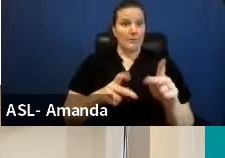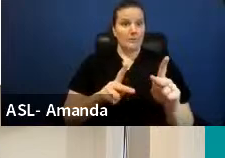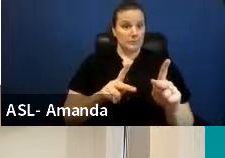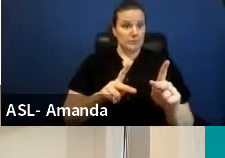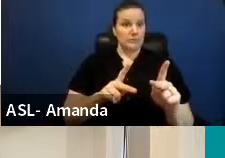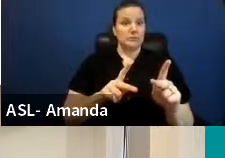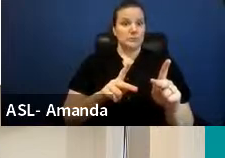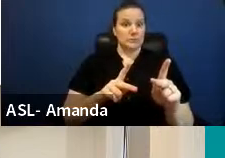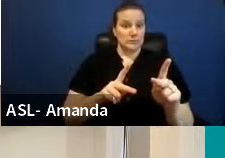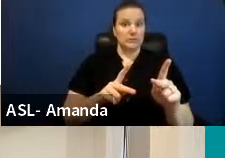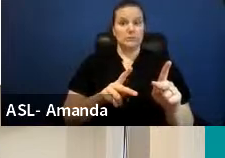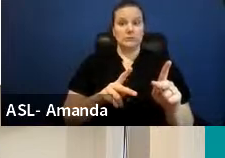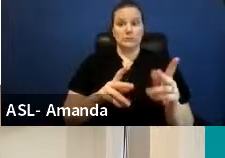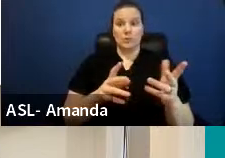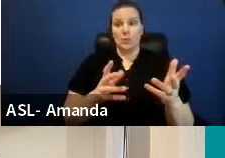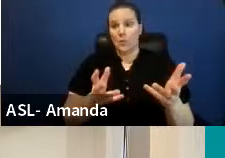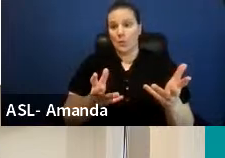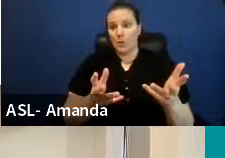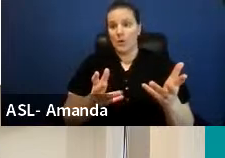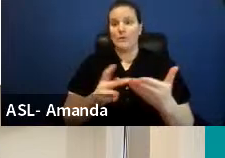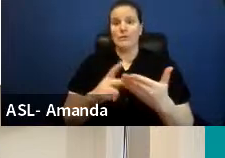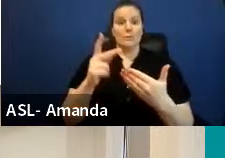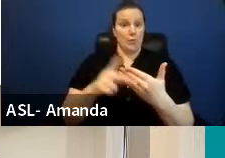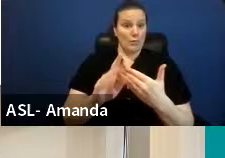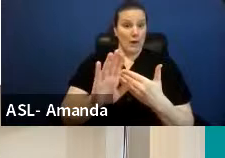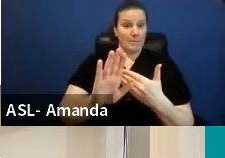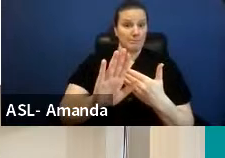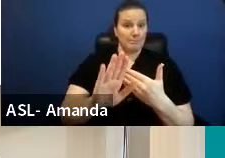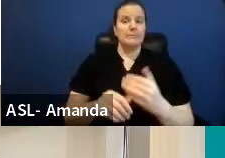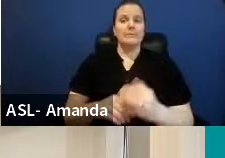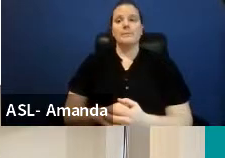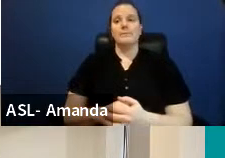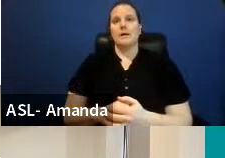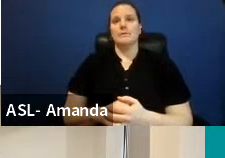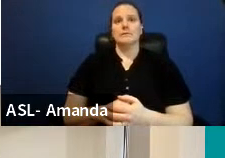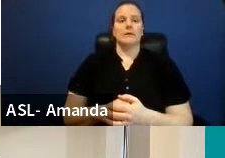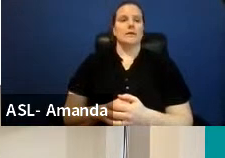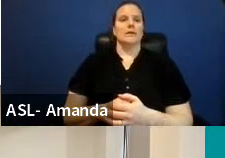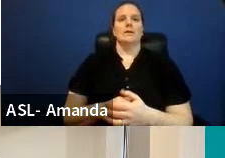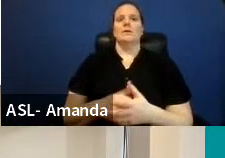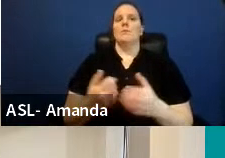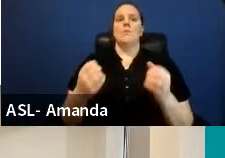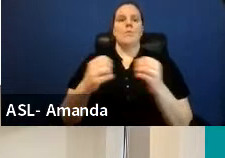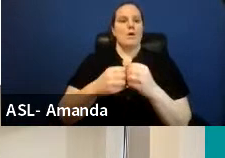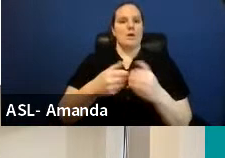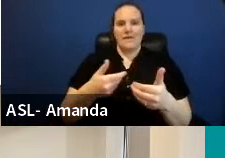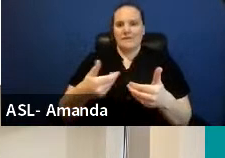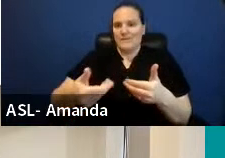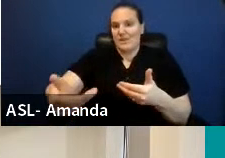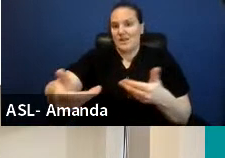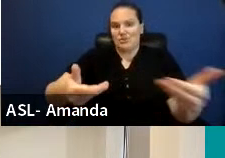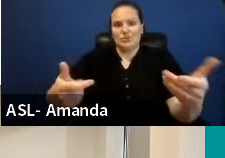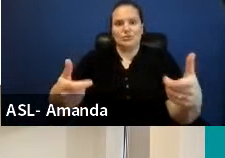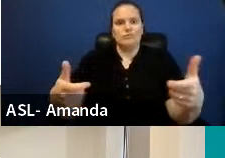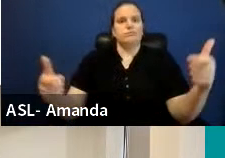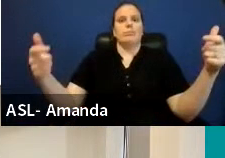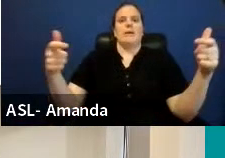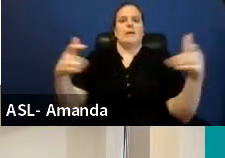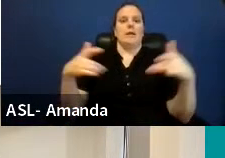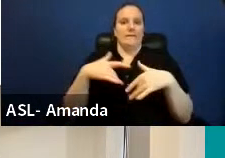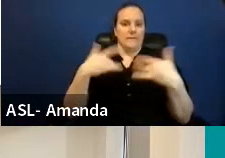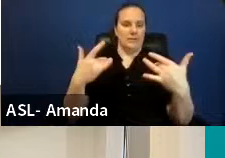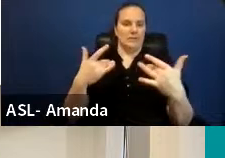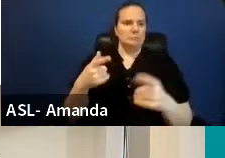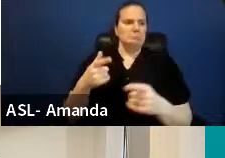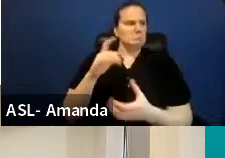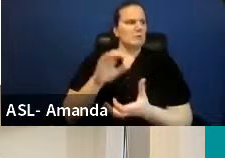opportunities for the program, and have greater invitation to a larger event, I